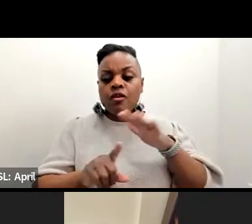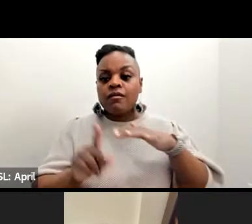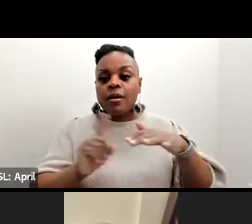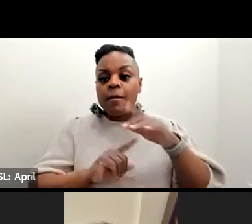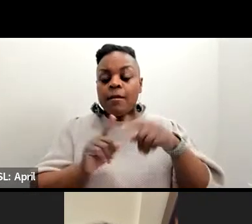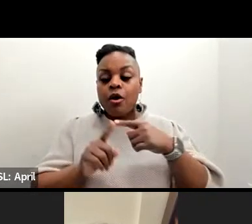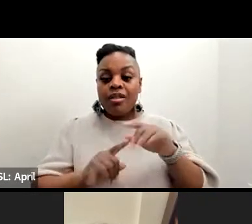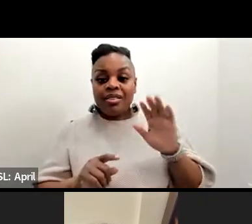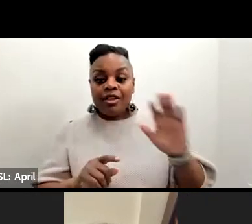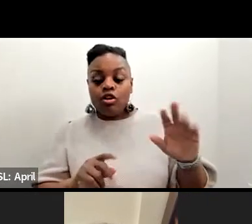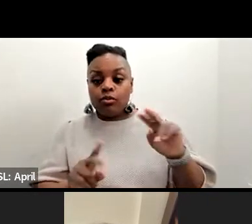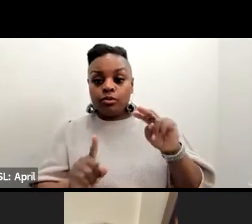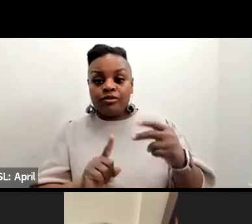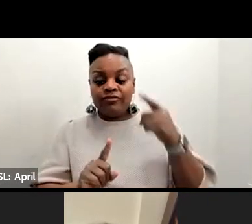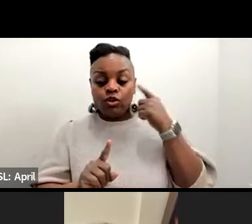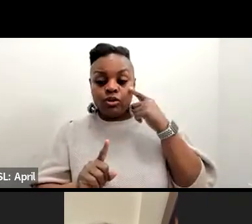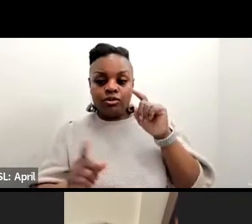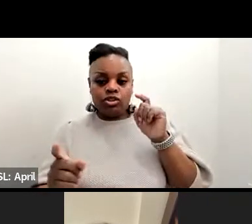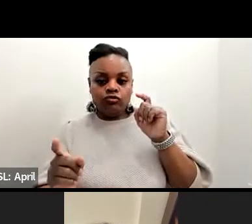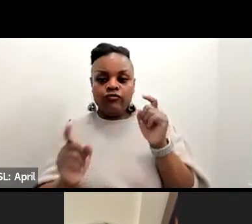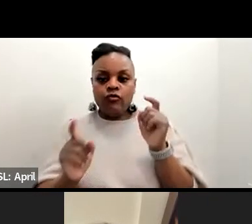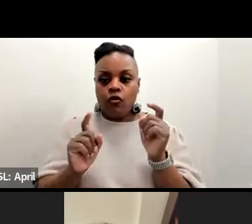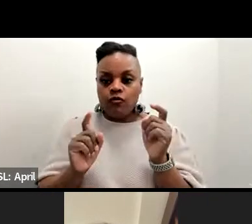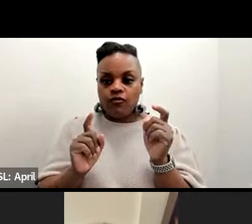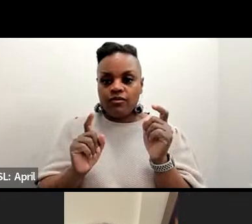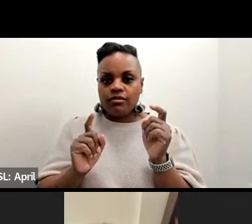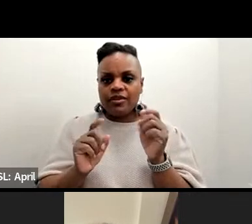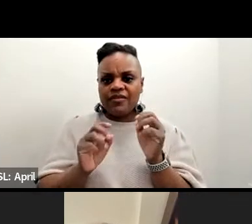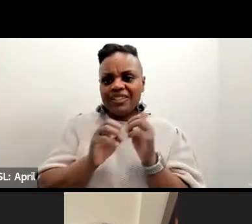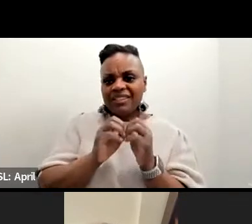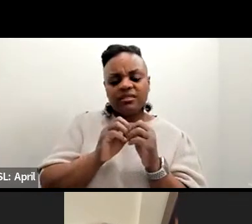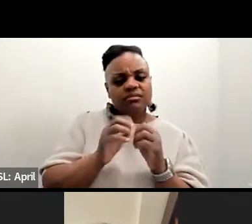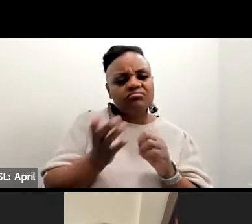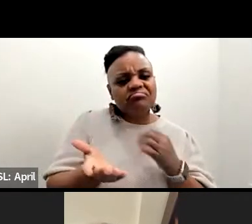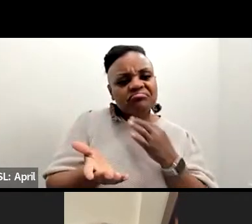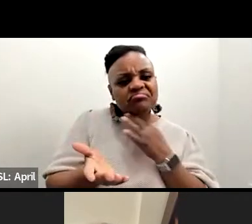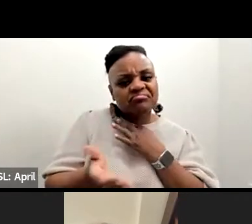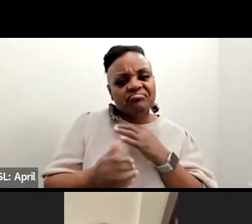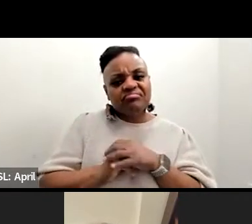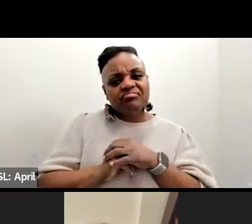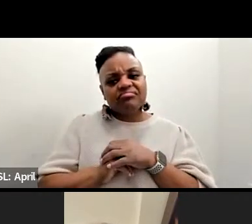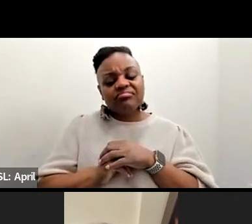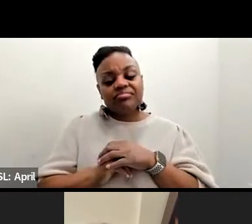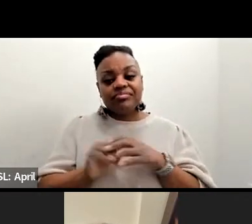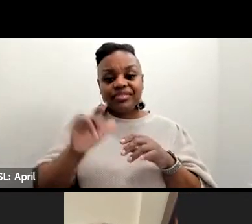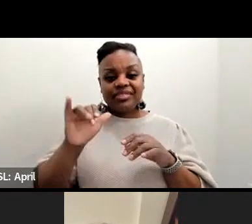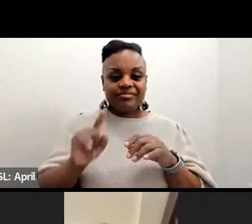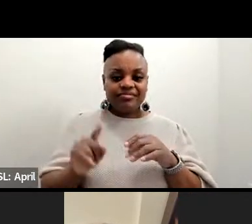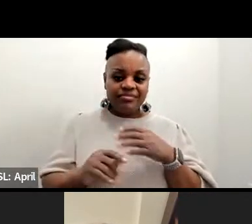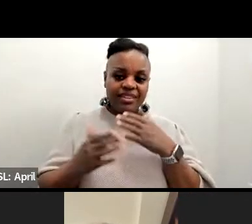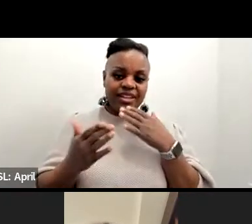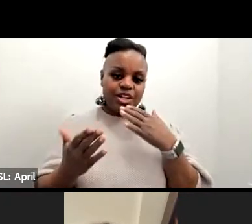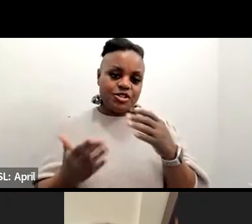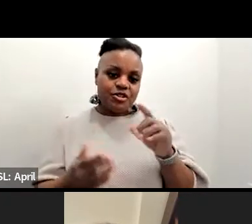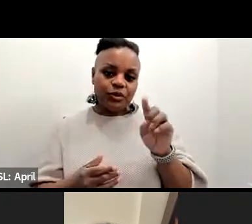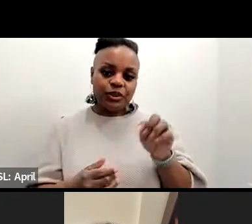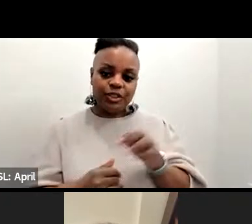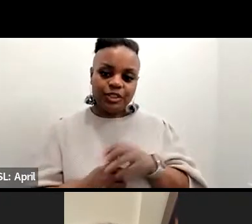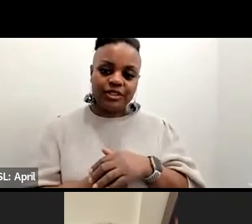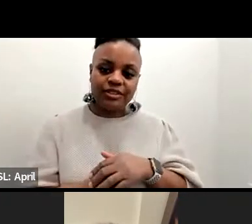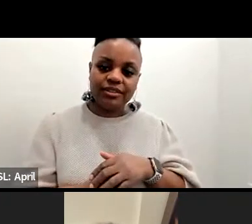Yeah, thanks so much for the question, for the invitation, and just a quick congratulations to the authors, because I